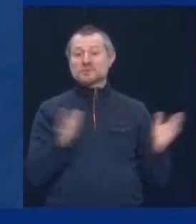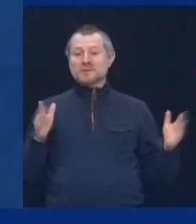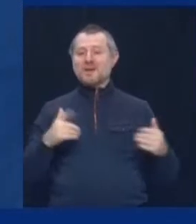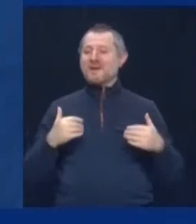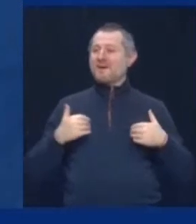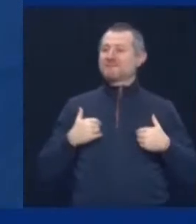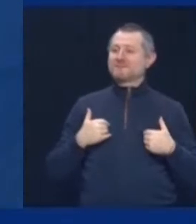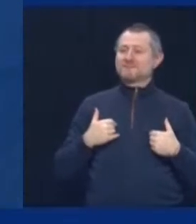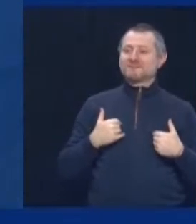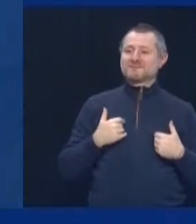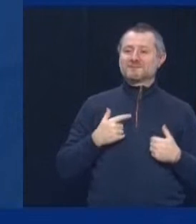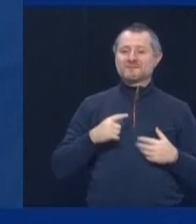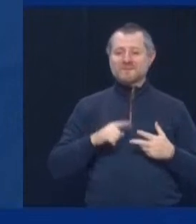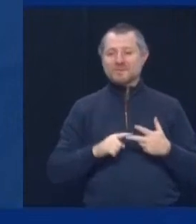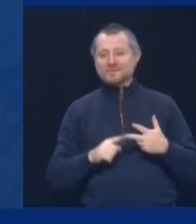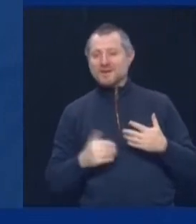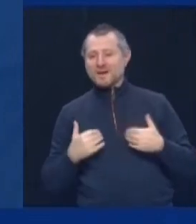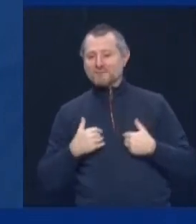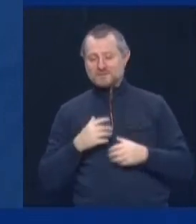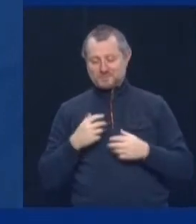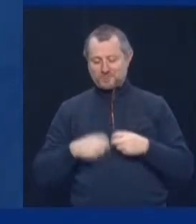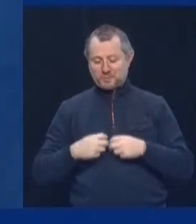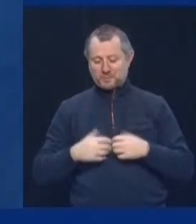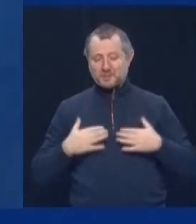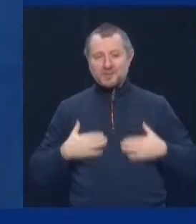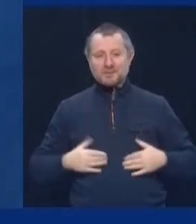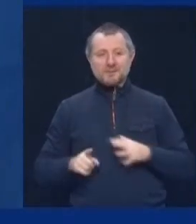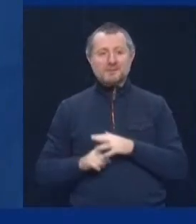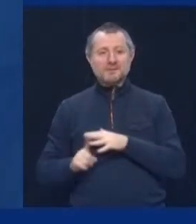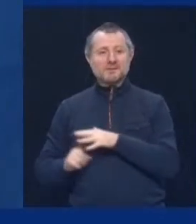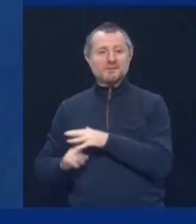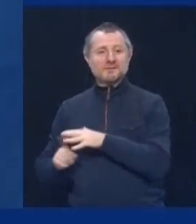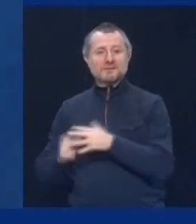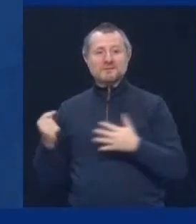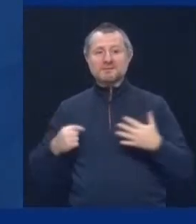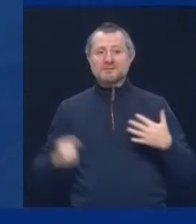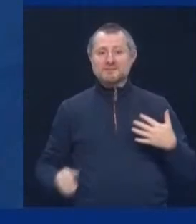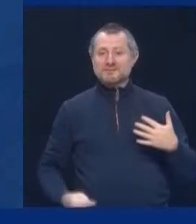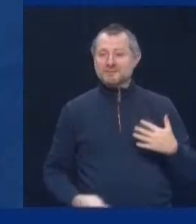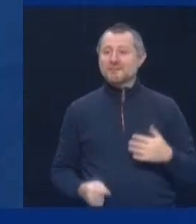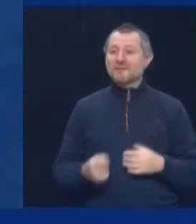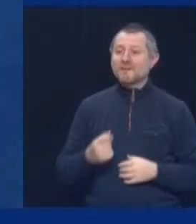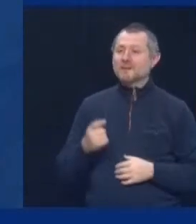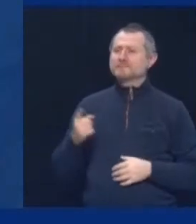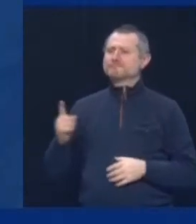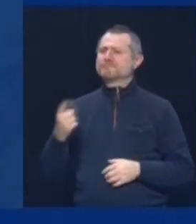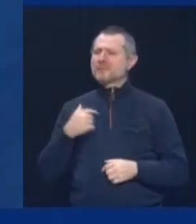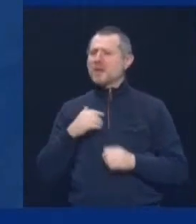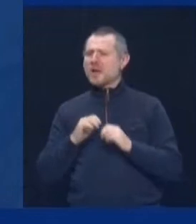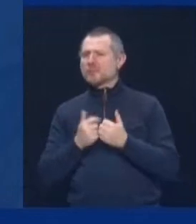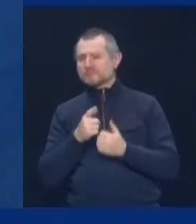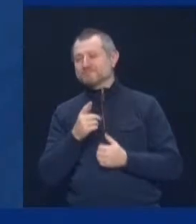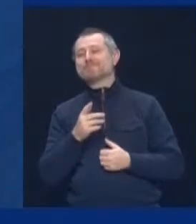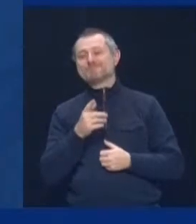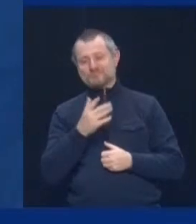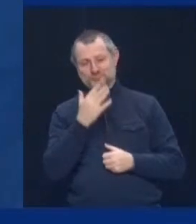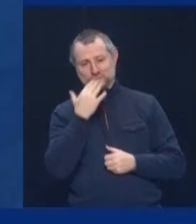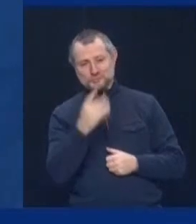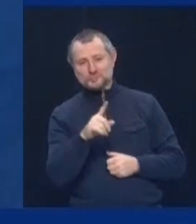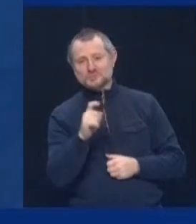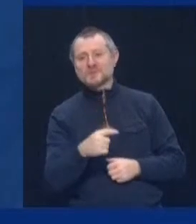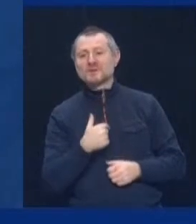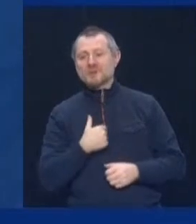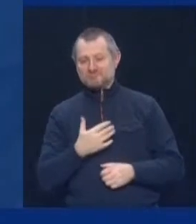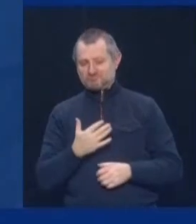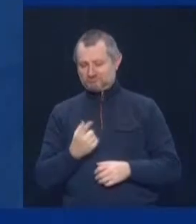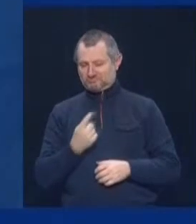cetera. How are we going to do that? Good question. Glad I asked it. We're setting up